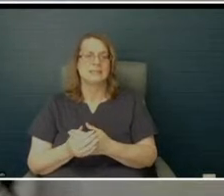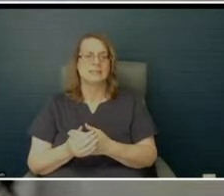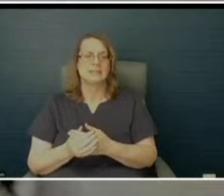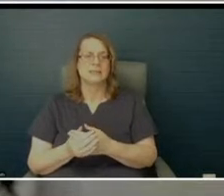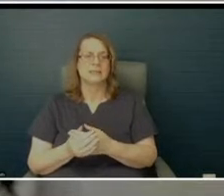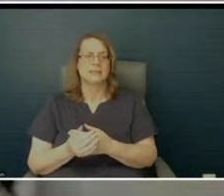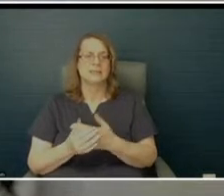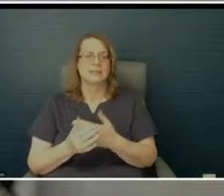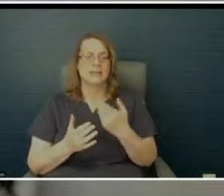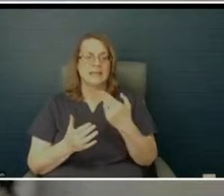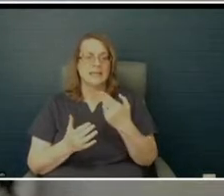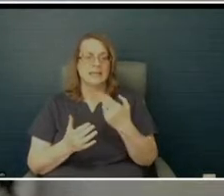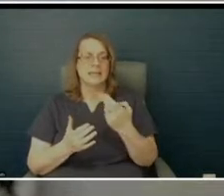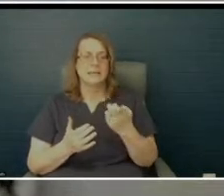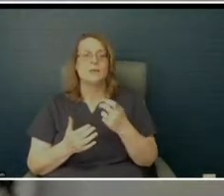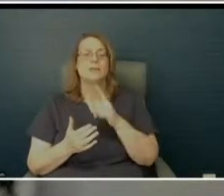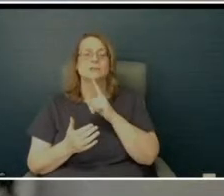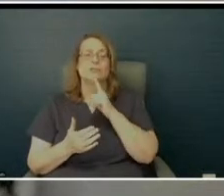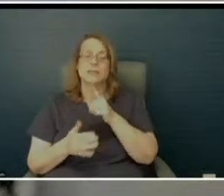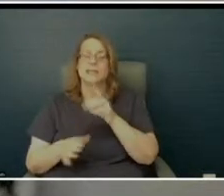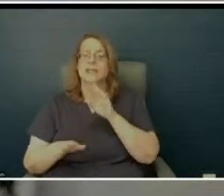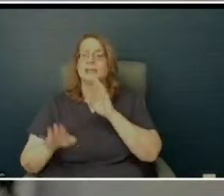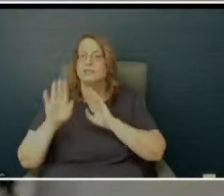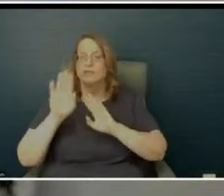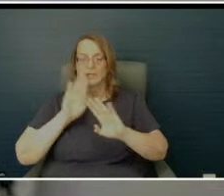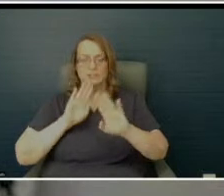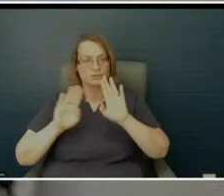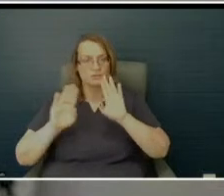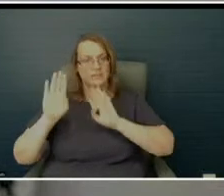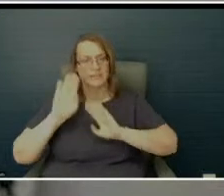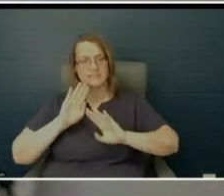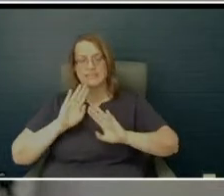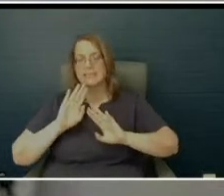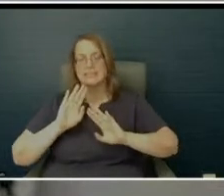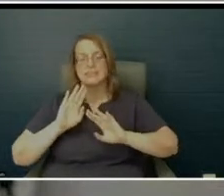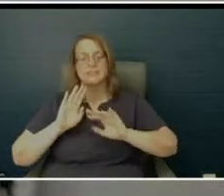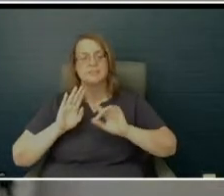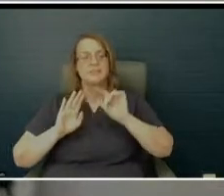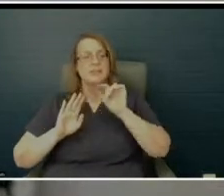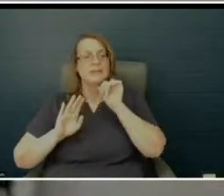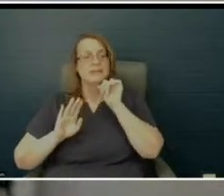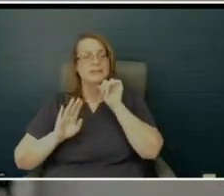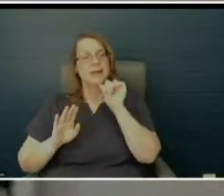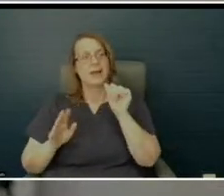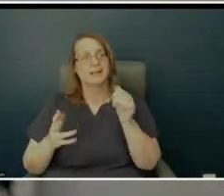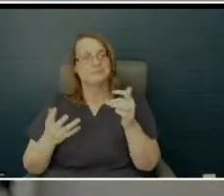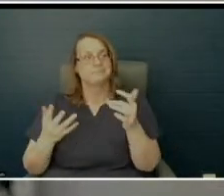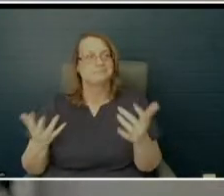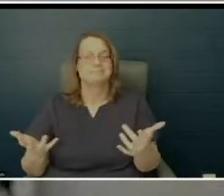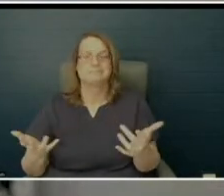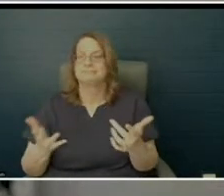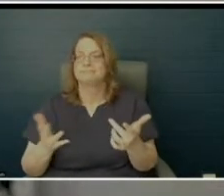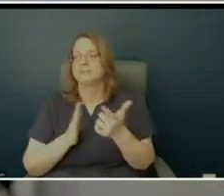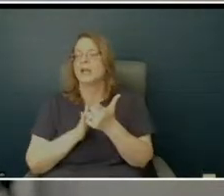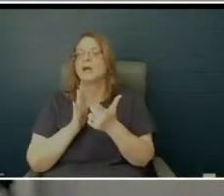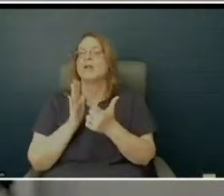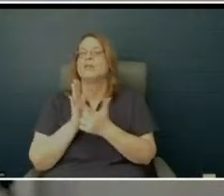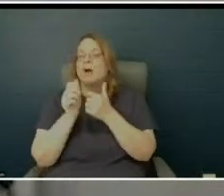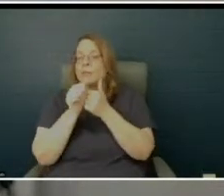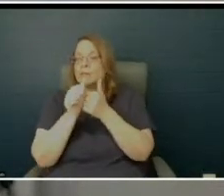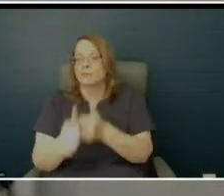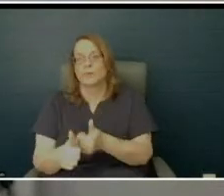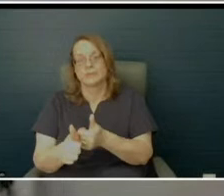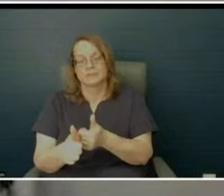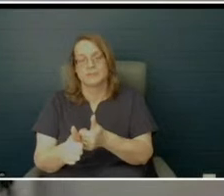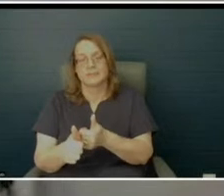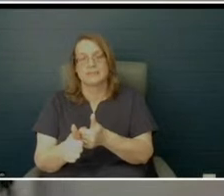he was extremely frustrated with the lack of, I would call it, law enforcement by any of